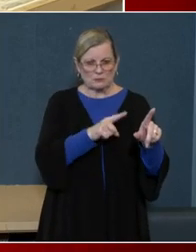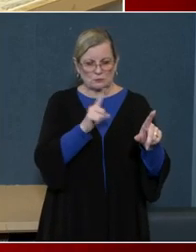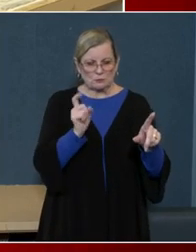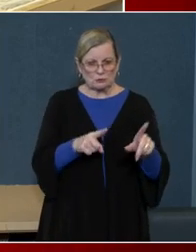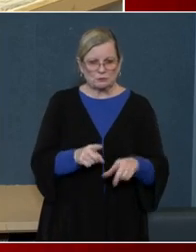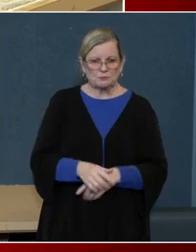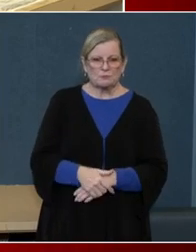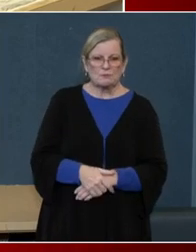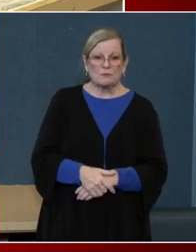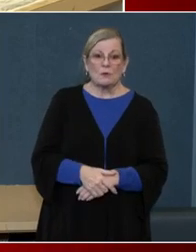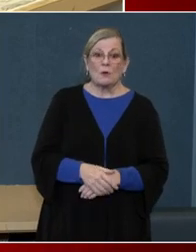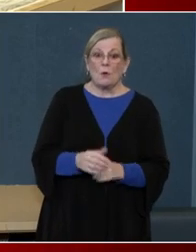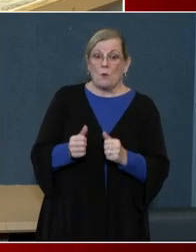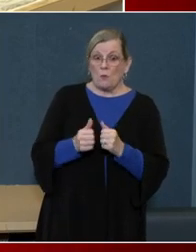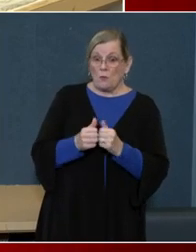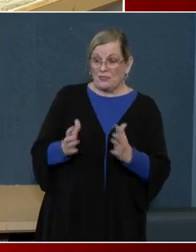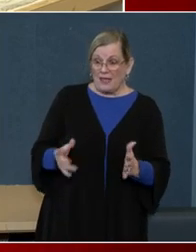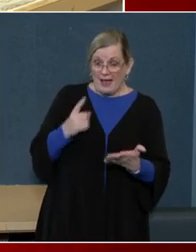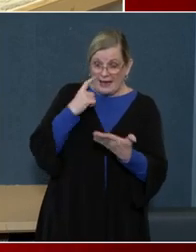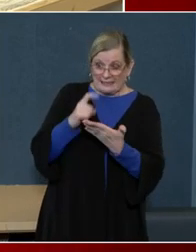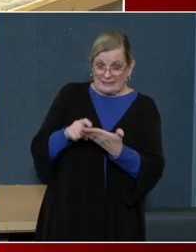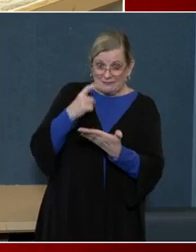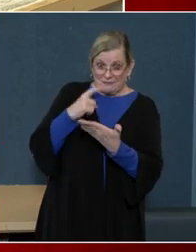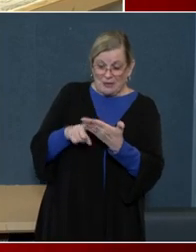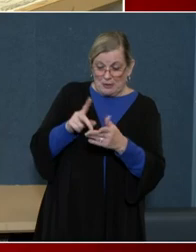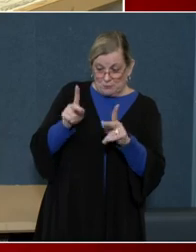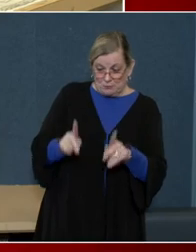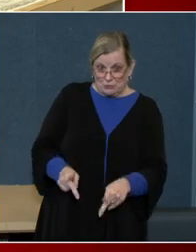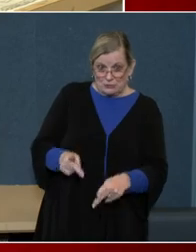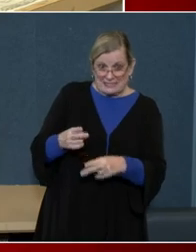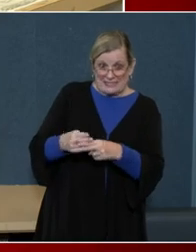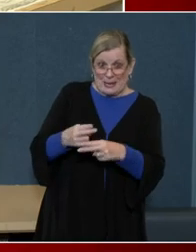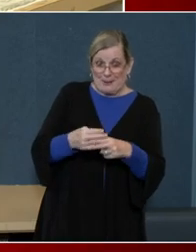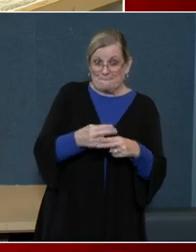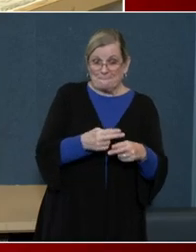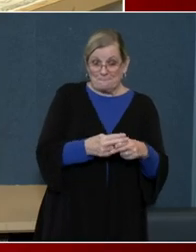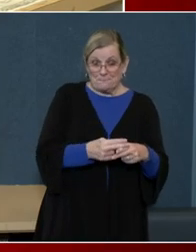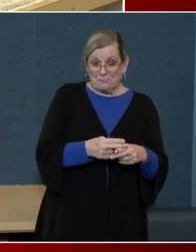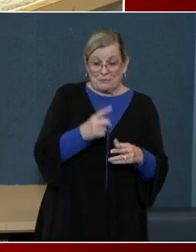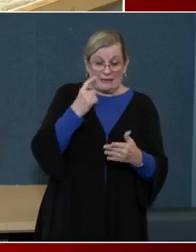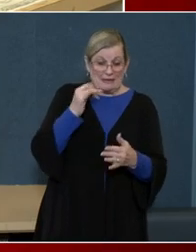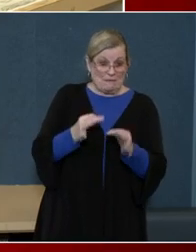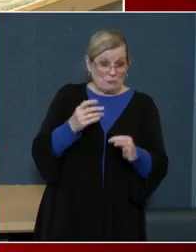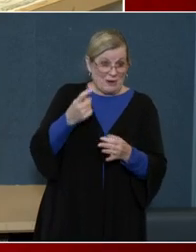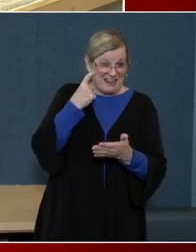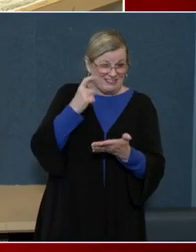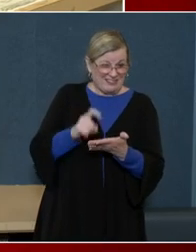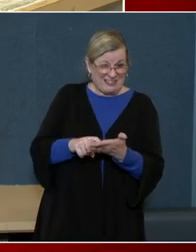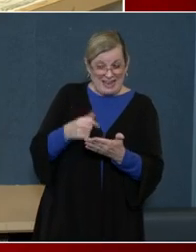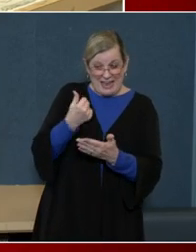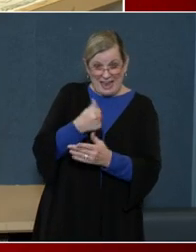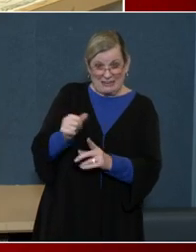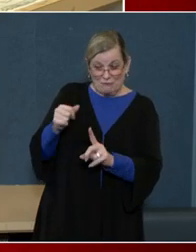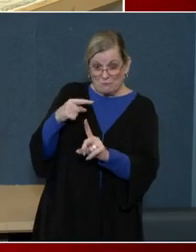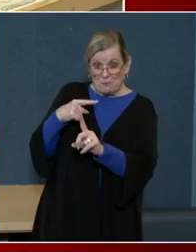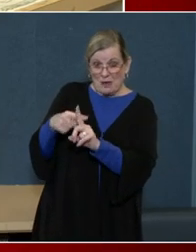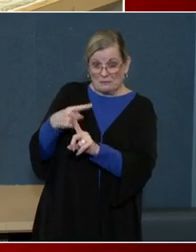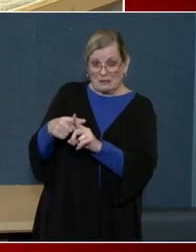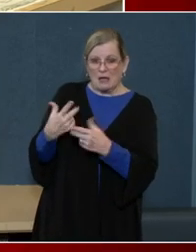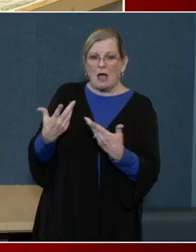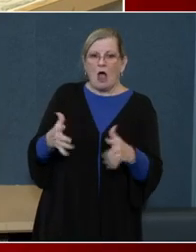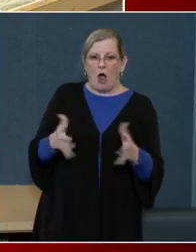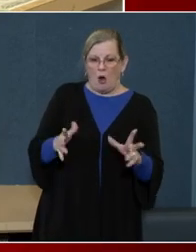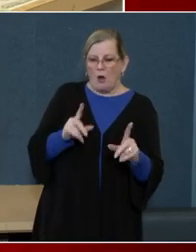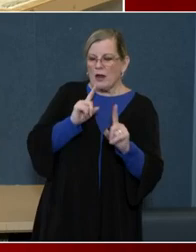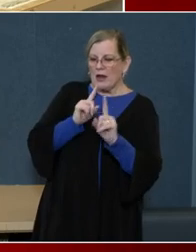D.C. Department of Health been notified by the White House or anyone else of any positive tests? I think I've answered the question the way I'm going to answer it,